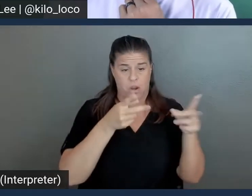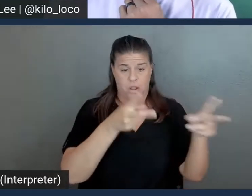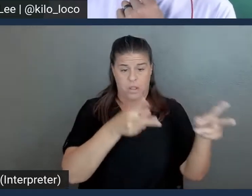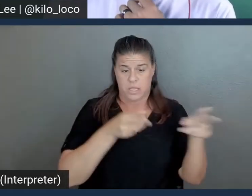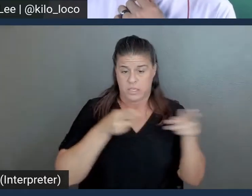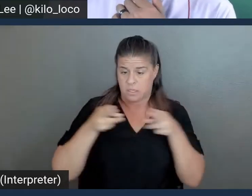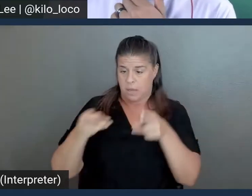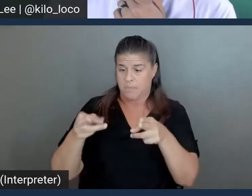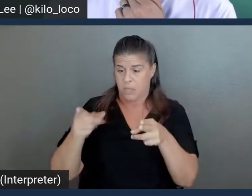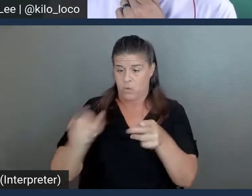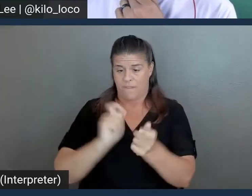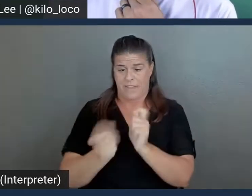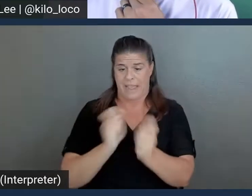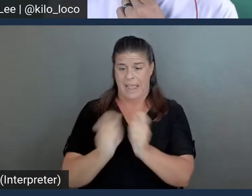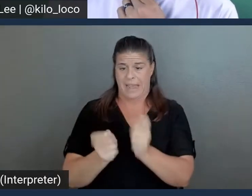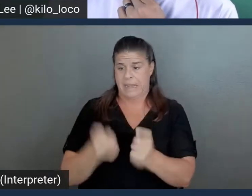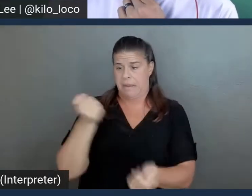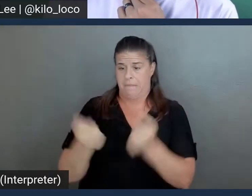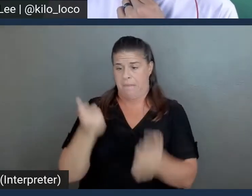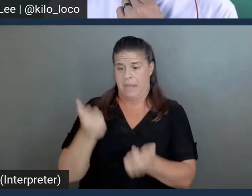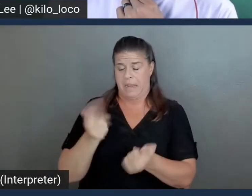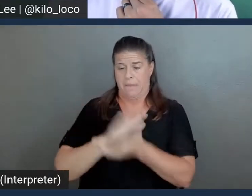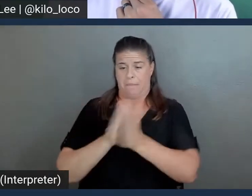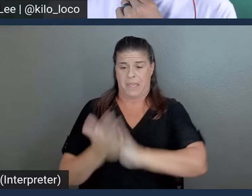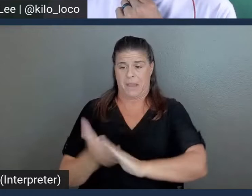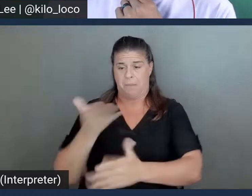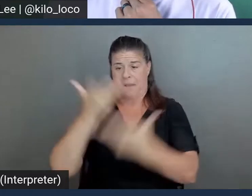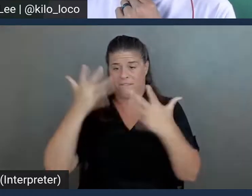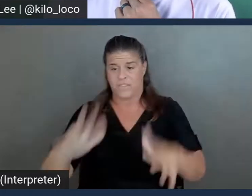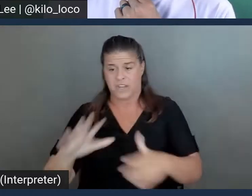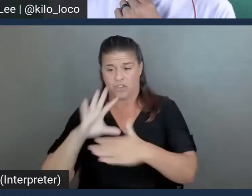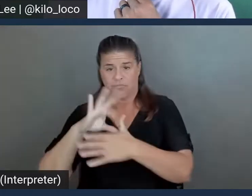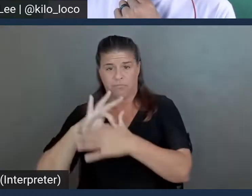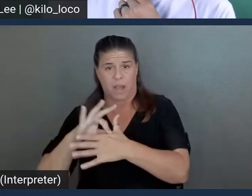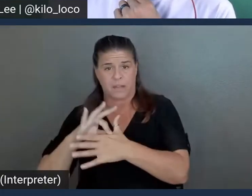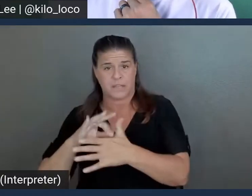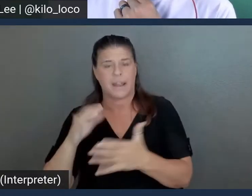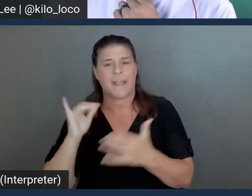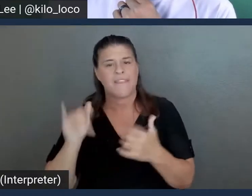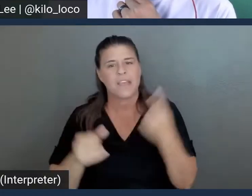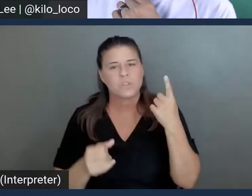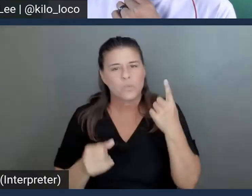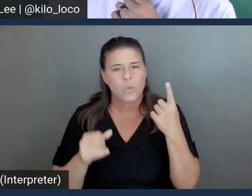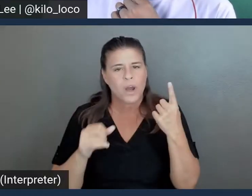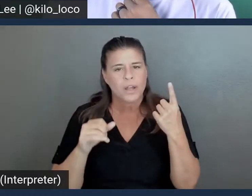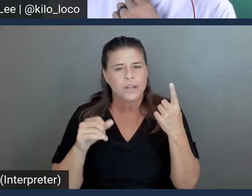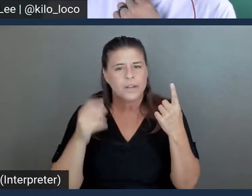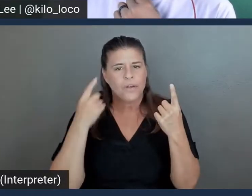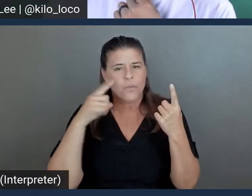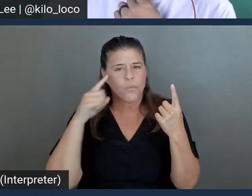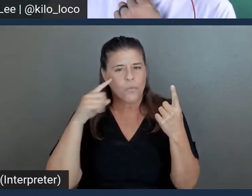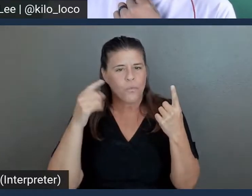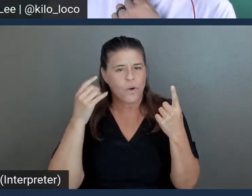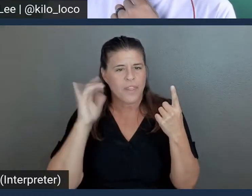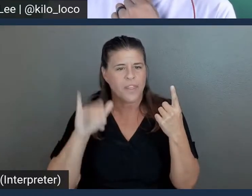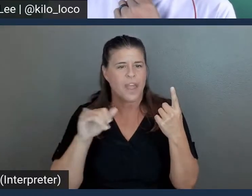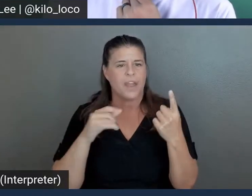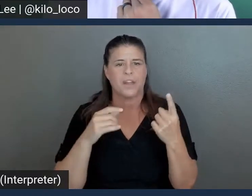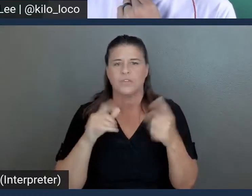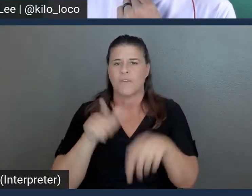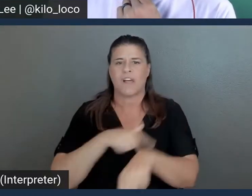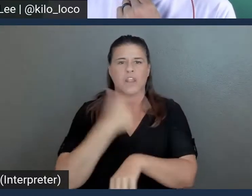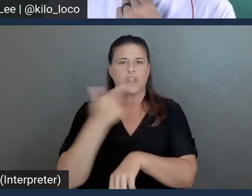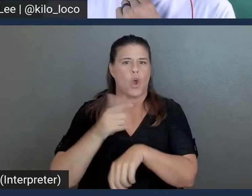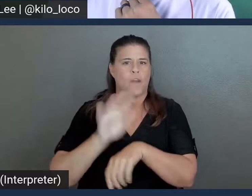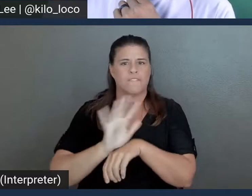be worked with to turn it into a finished piece of content. That's one use case where you actually have a long video with